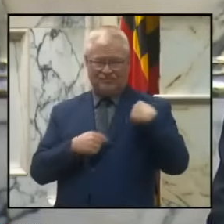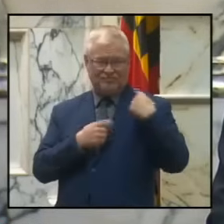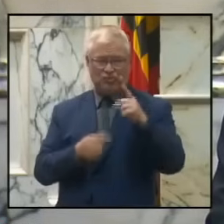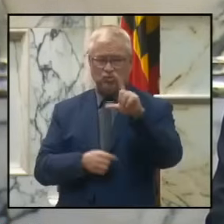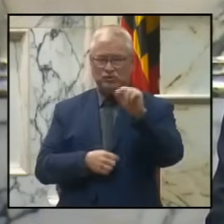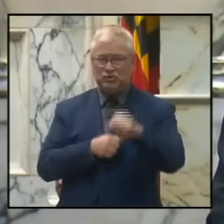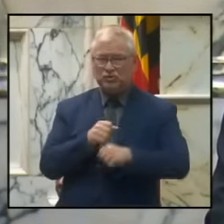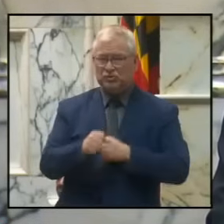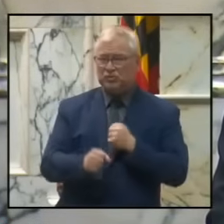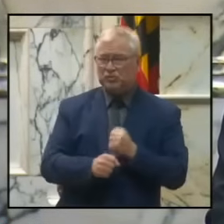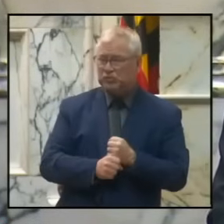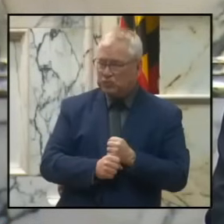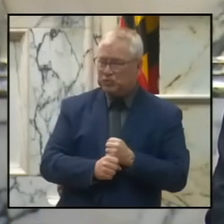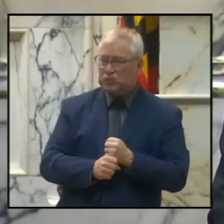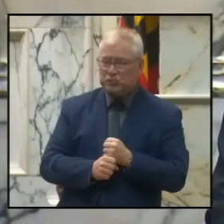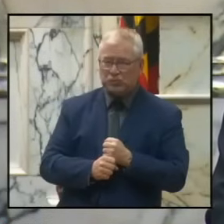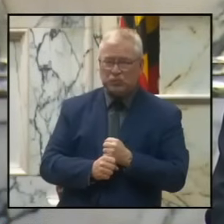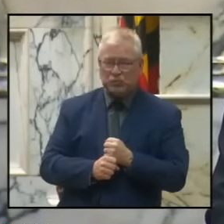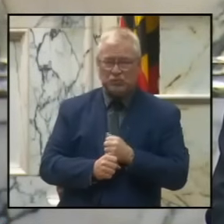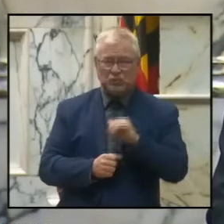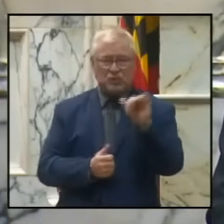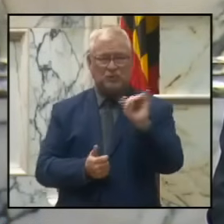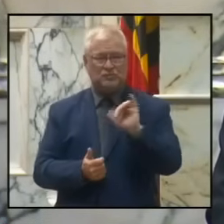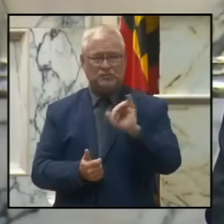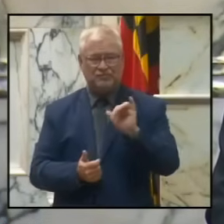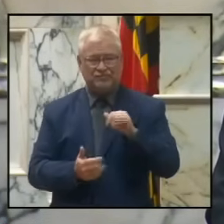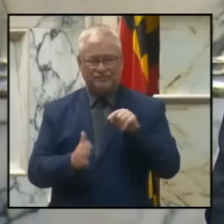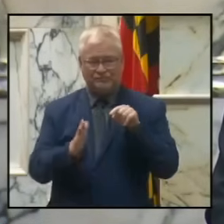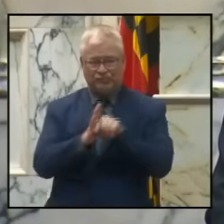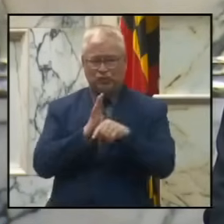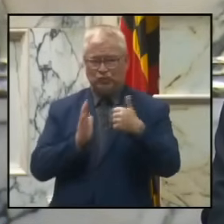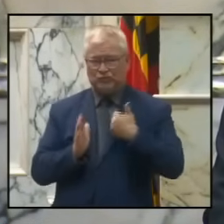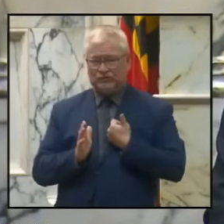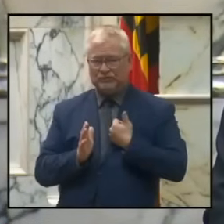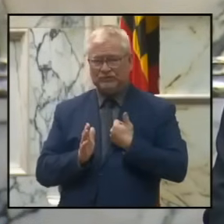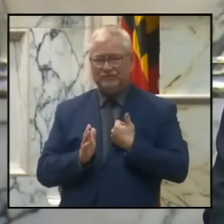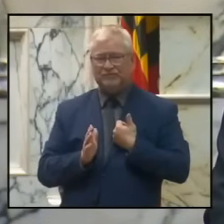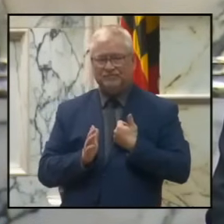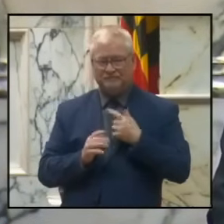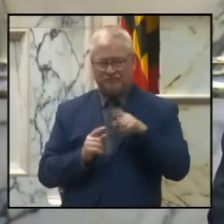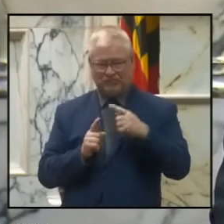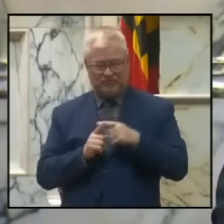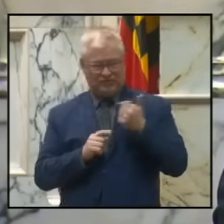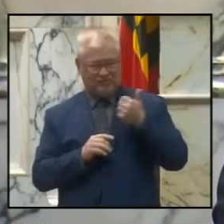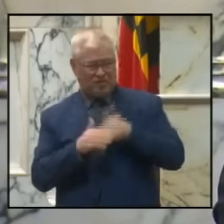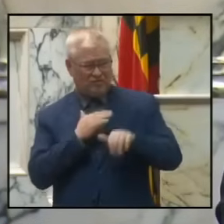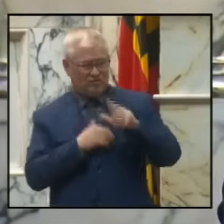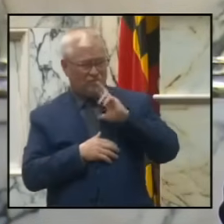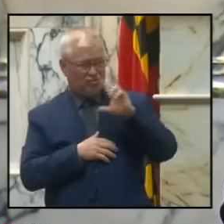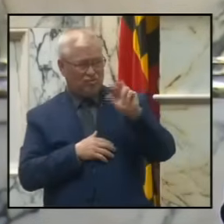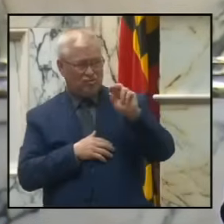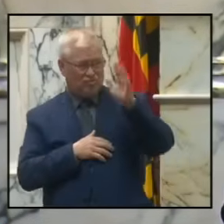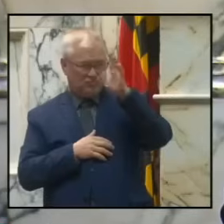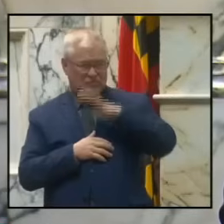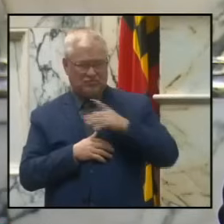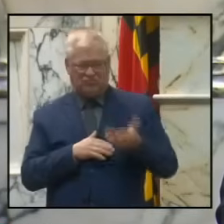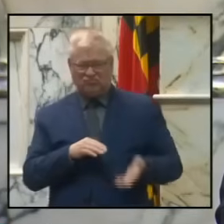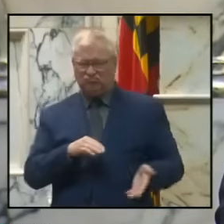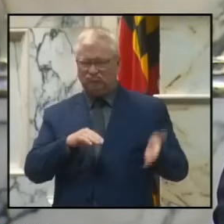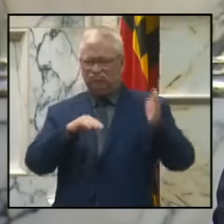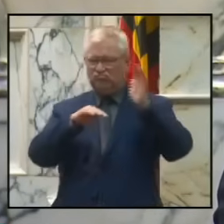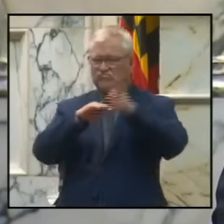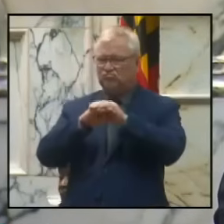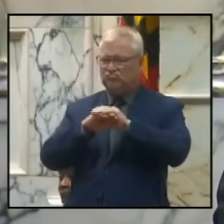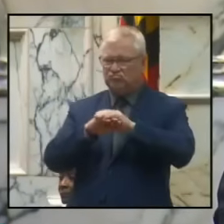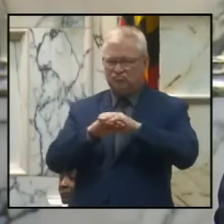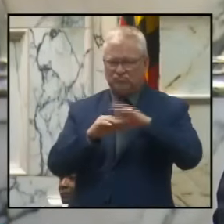It's also that suicide rates amongst men under 30 have been up by more than 1/3 since